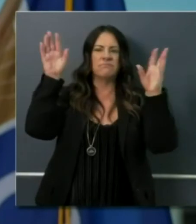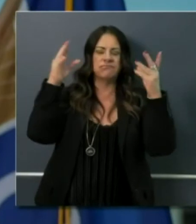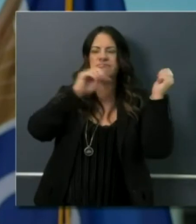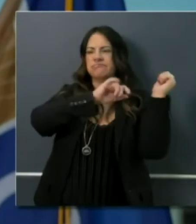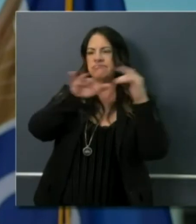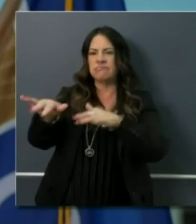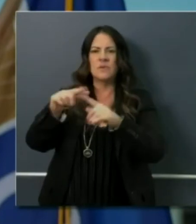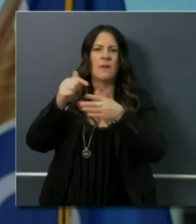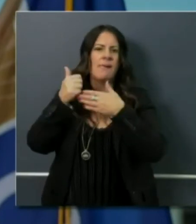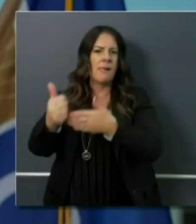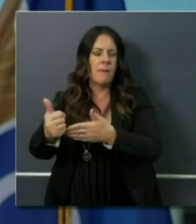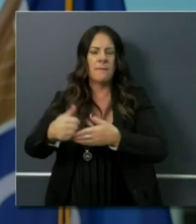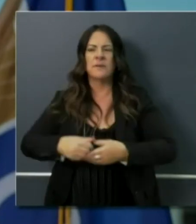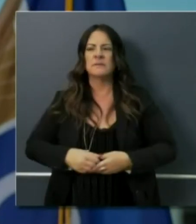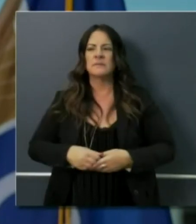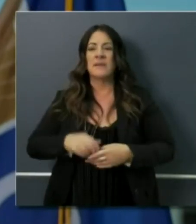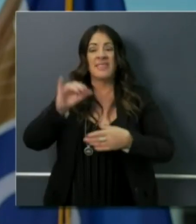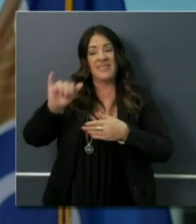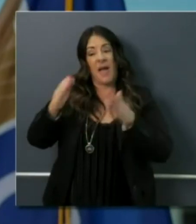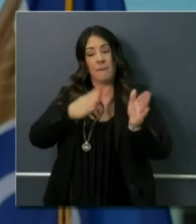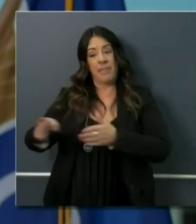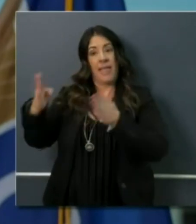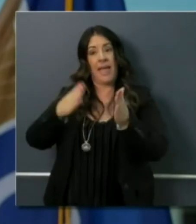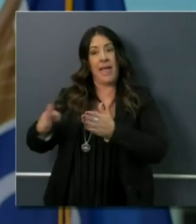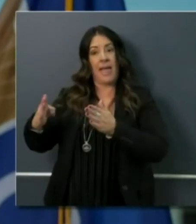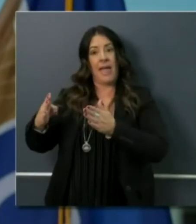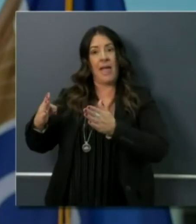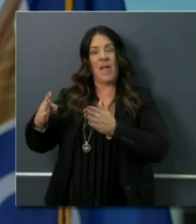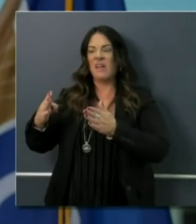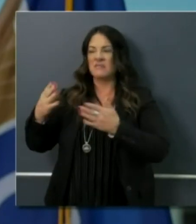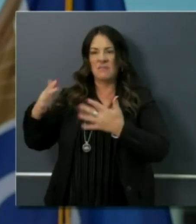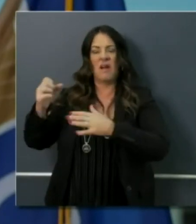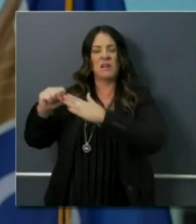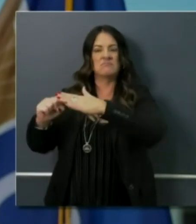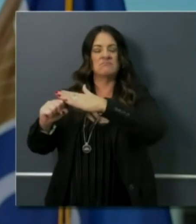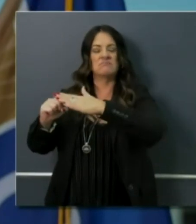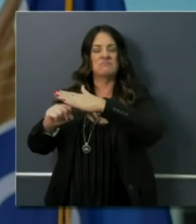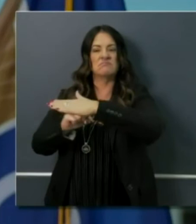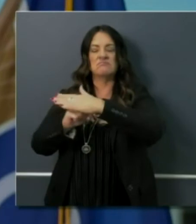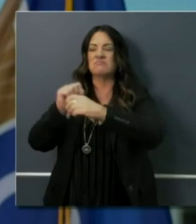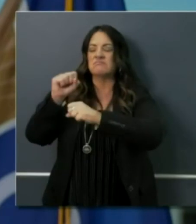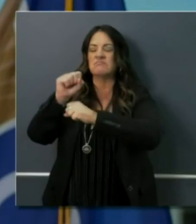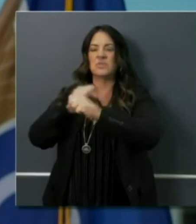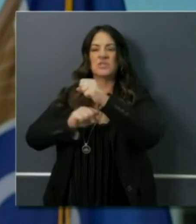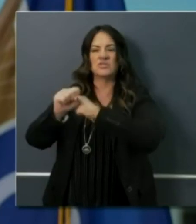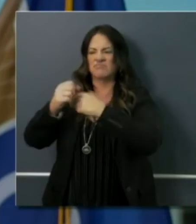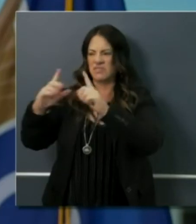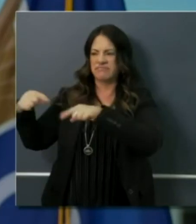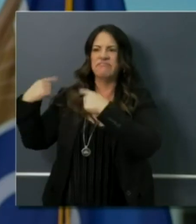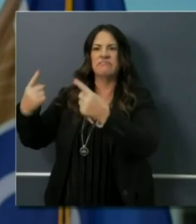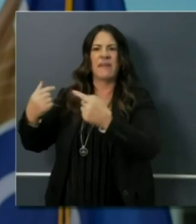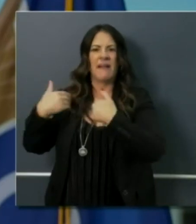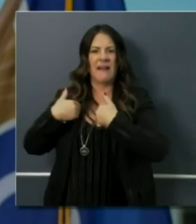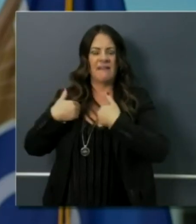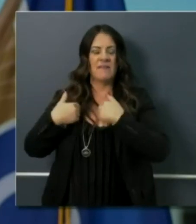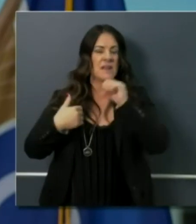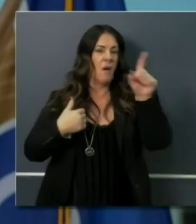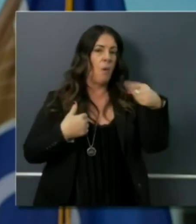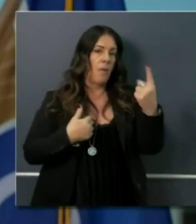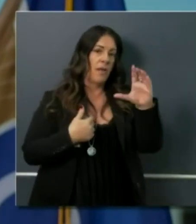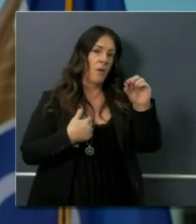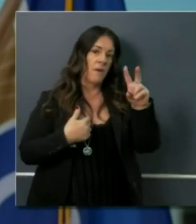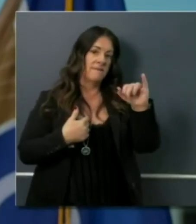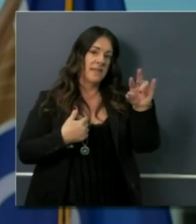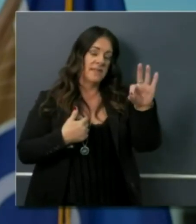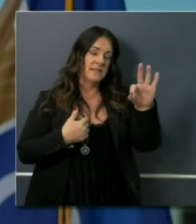So all that planning continues. That's part of our daily brief and update, not just on COVID-19, but all of those plans.